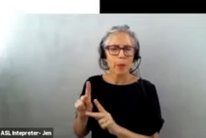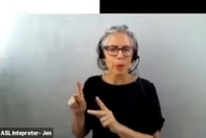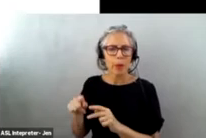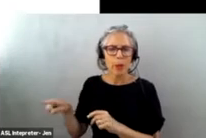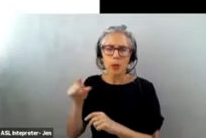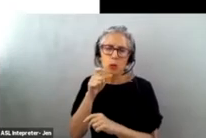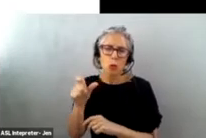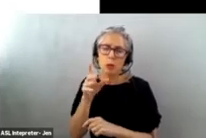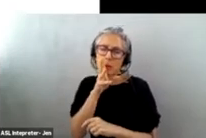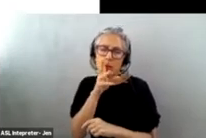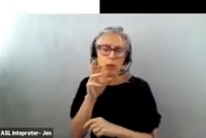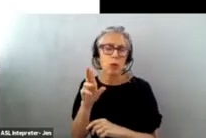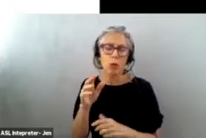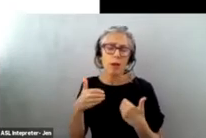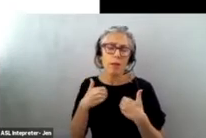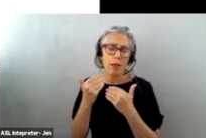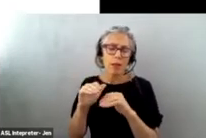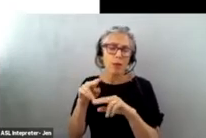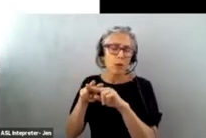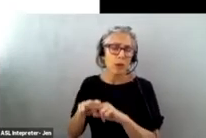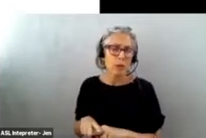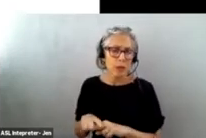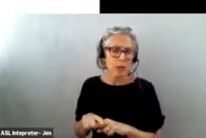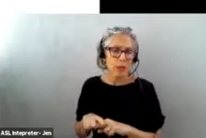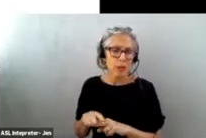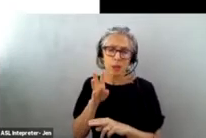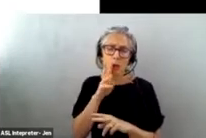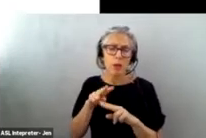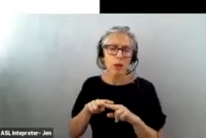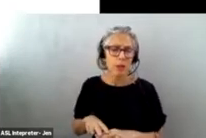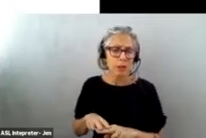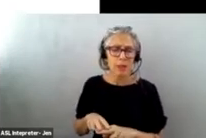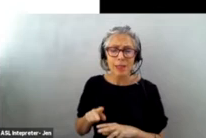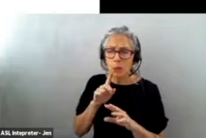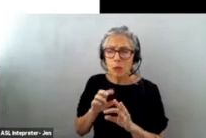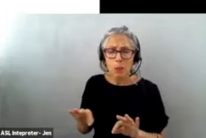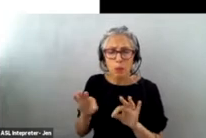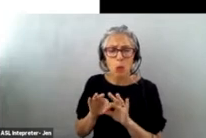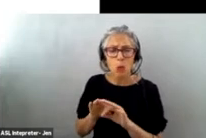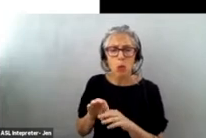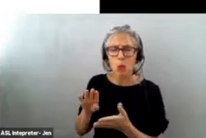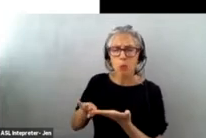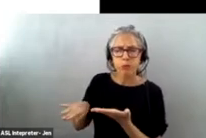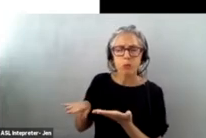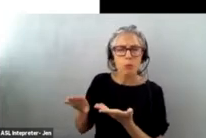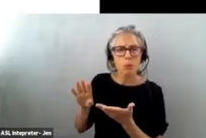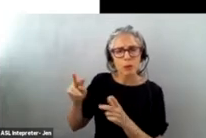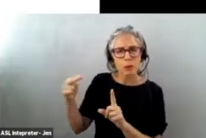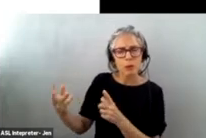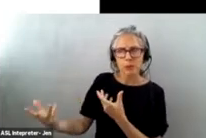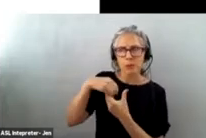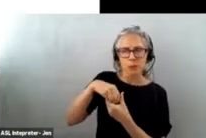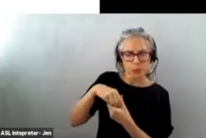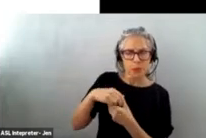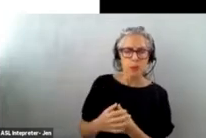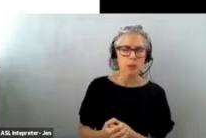do not speak or have a limited vocabulary, a spoken vocabulary. And I think it's really important that those perspectives are not being completely left